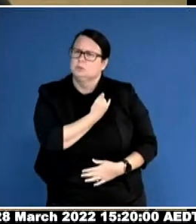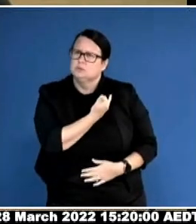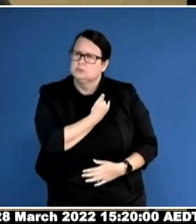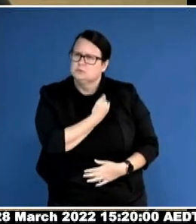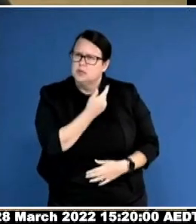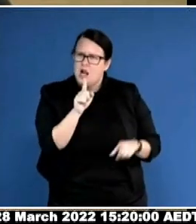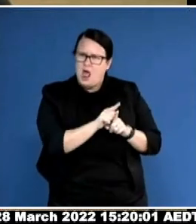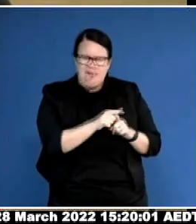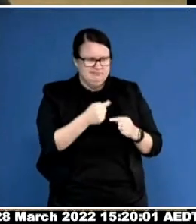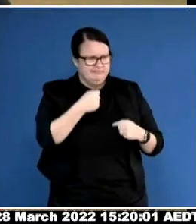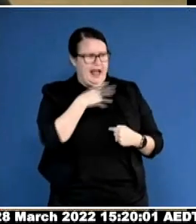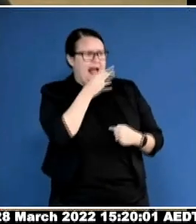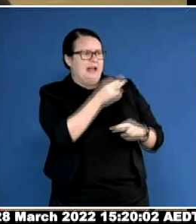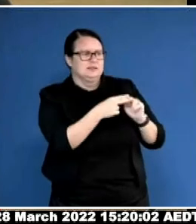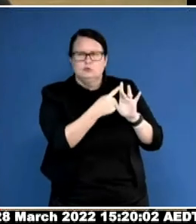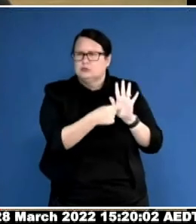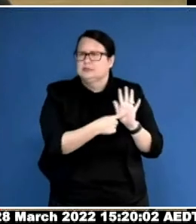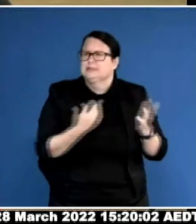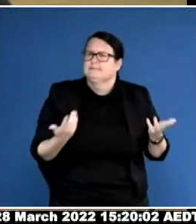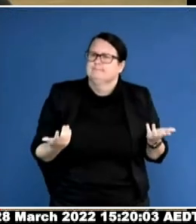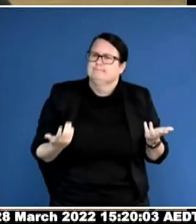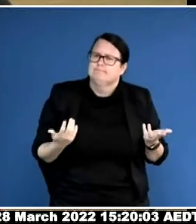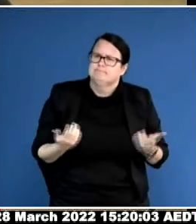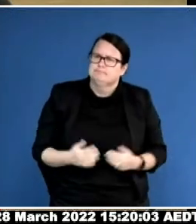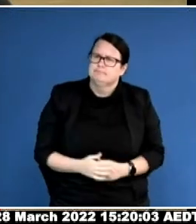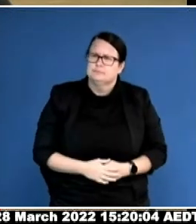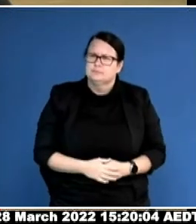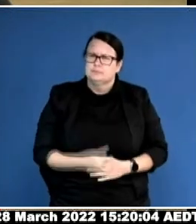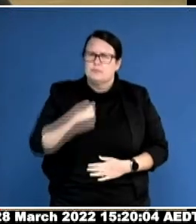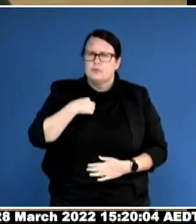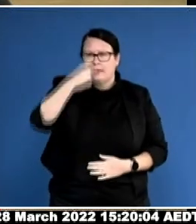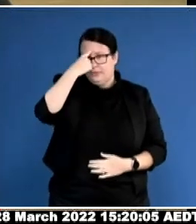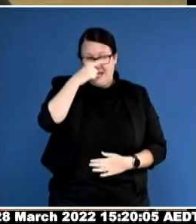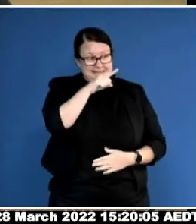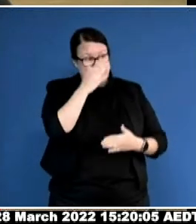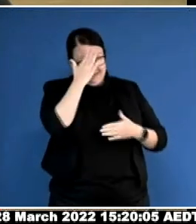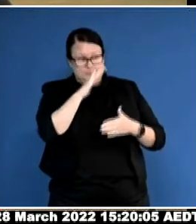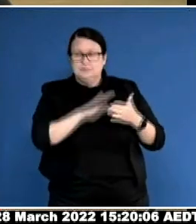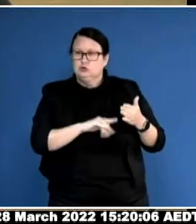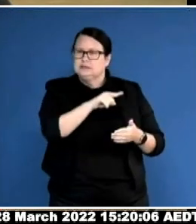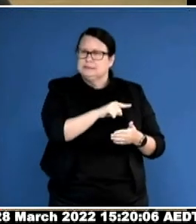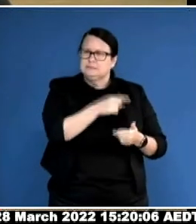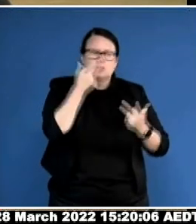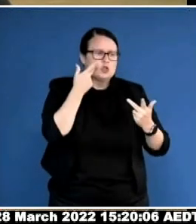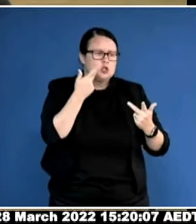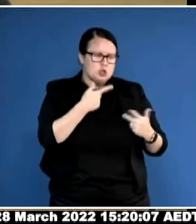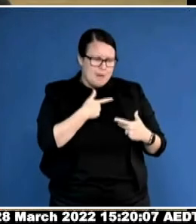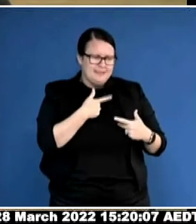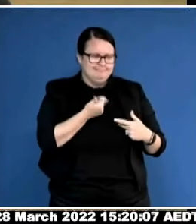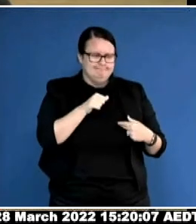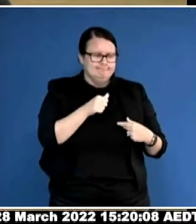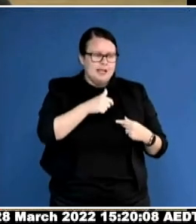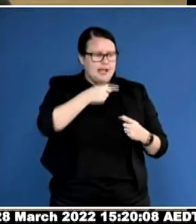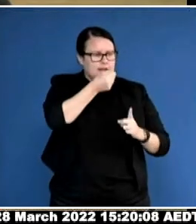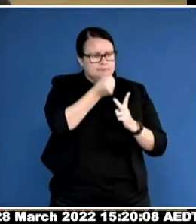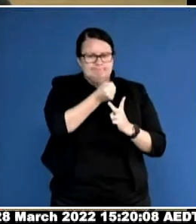like I'd somehow brought this upon myself. I think that this experience contributed to the difficulty I had recognising